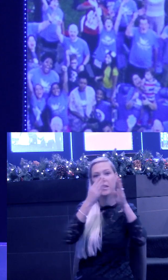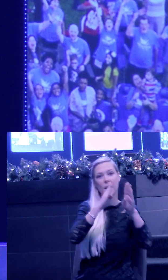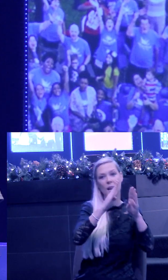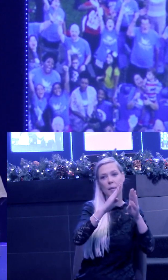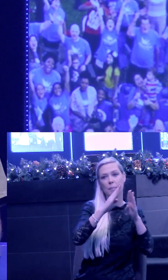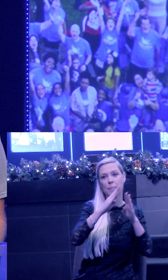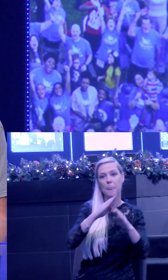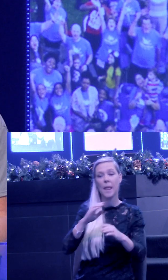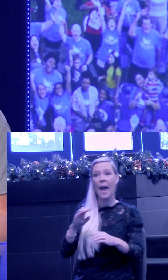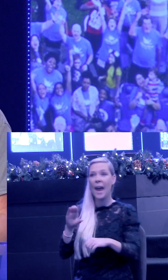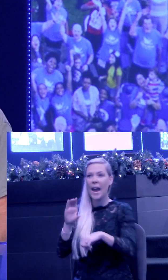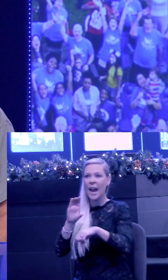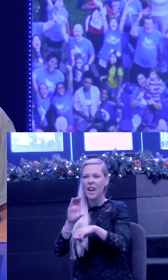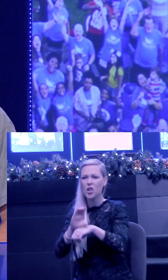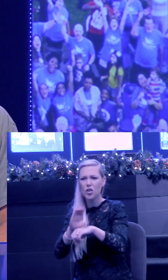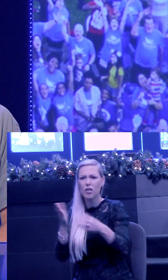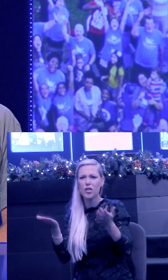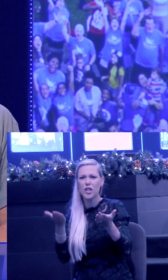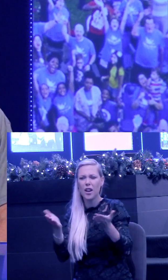our founders,